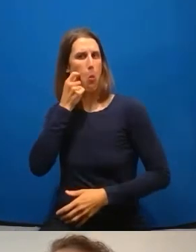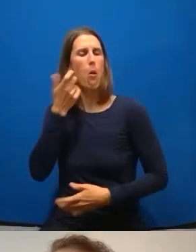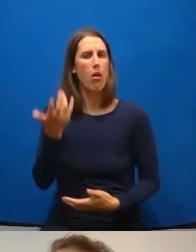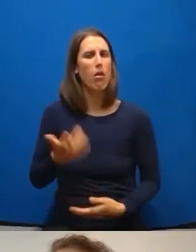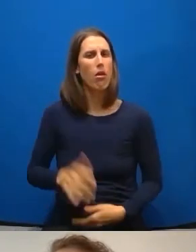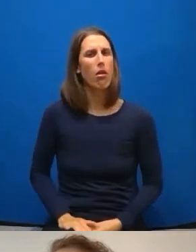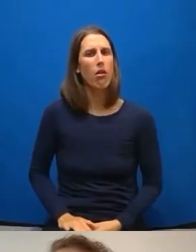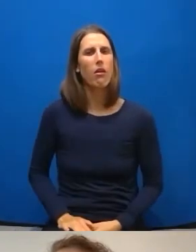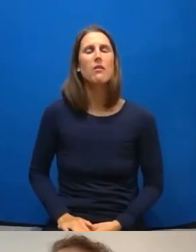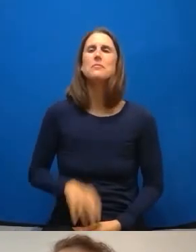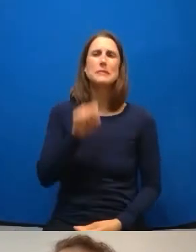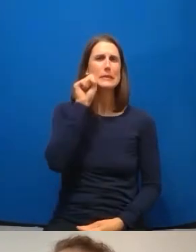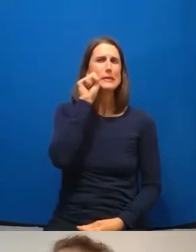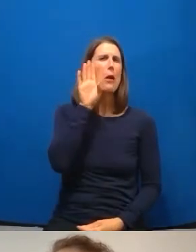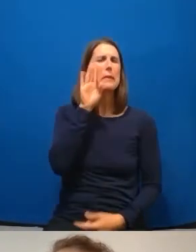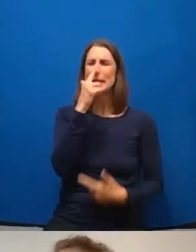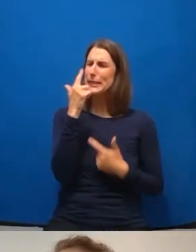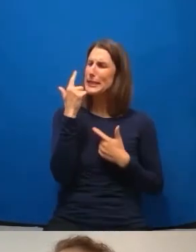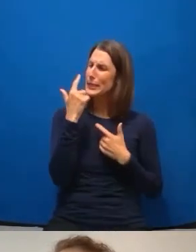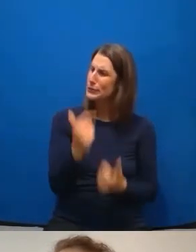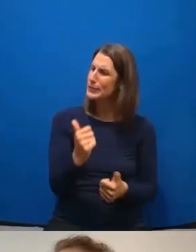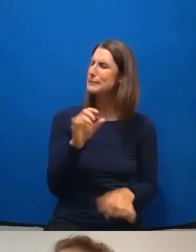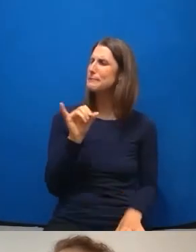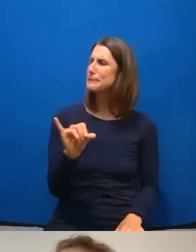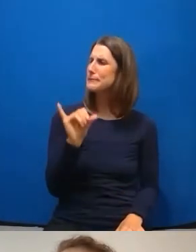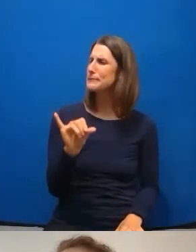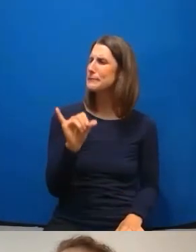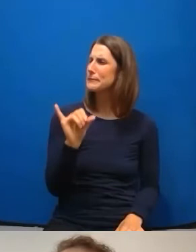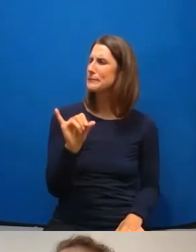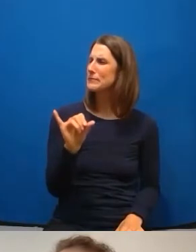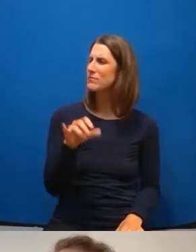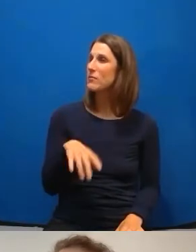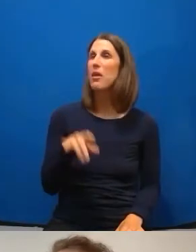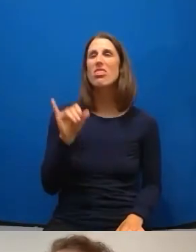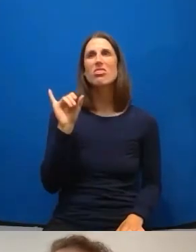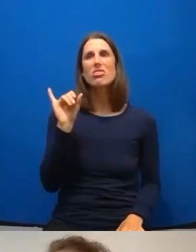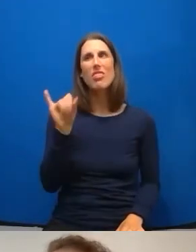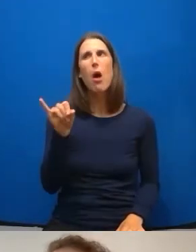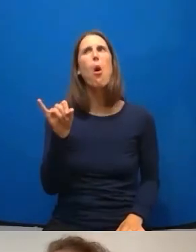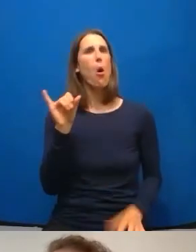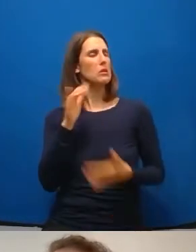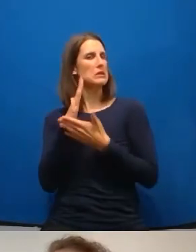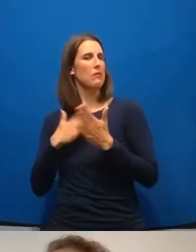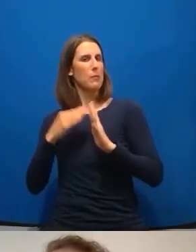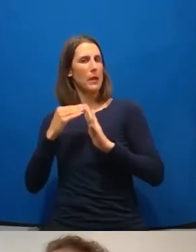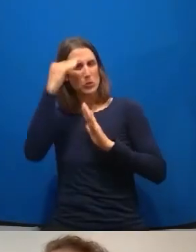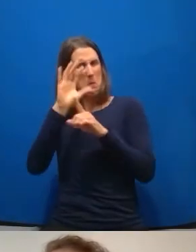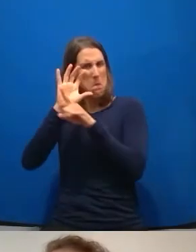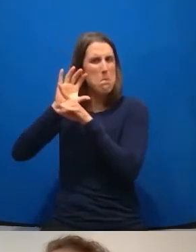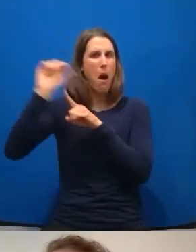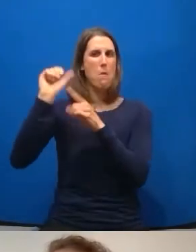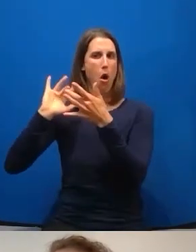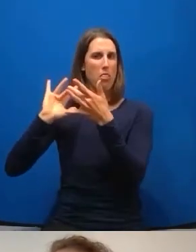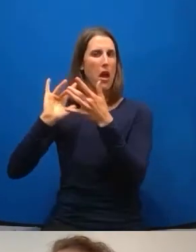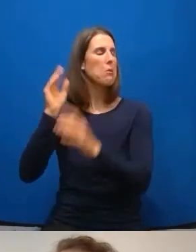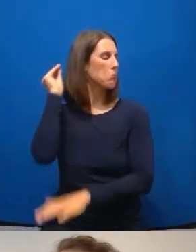That's so interesting to know, and probably something that you can use kind of in the back of your mind moving forward when we are all someday together